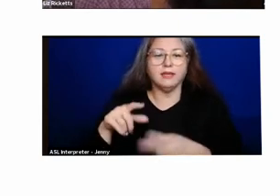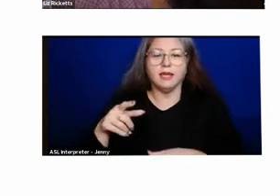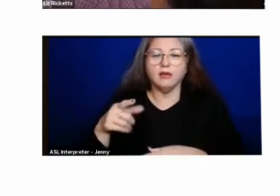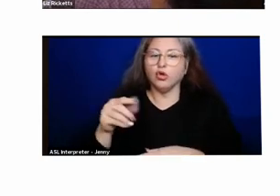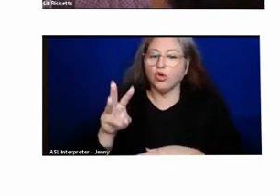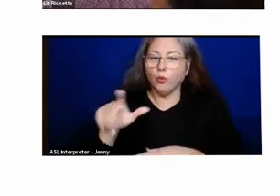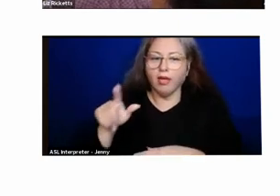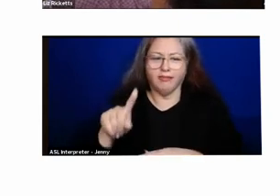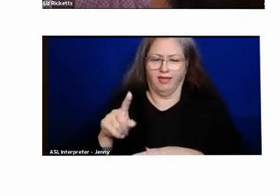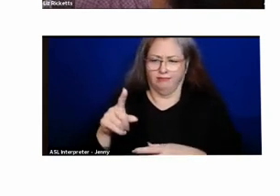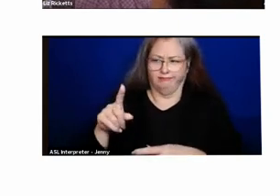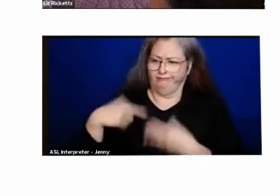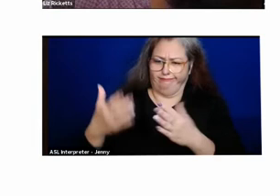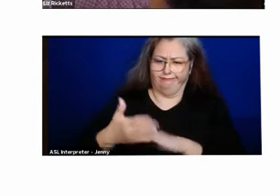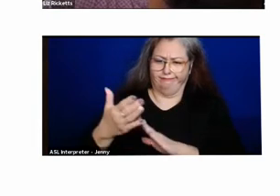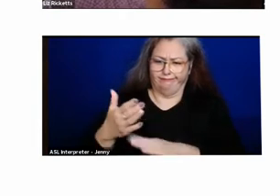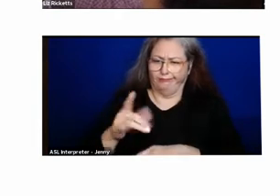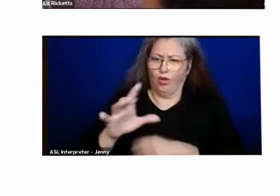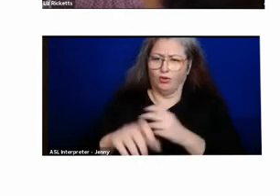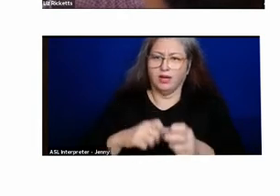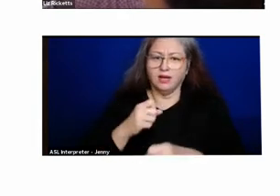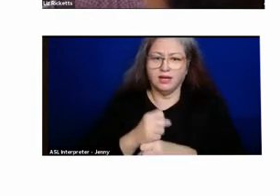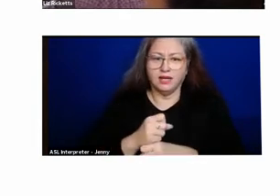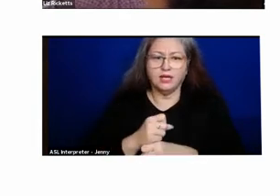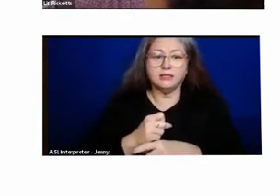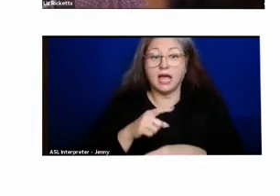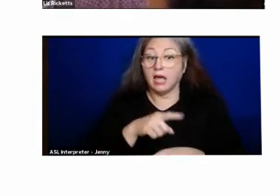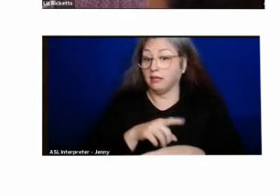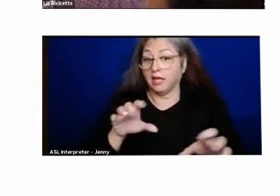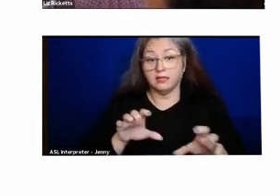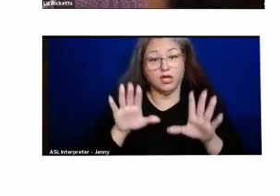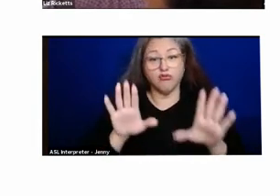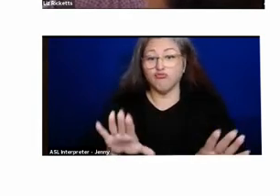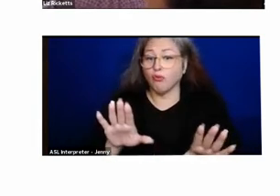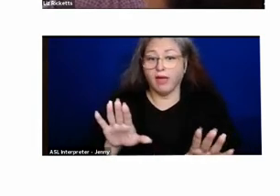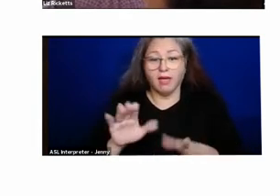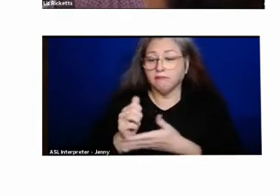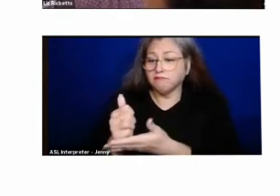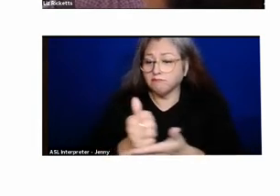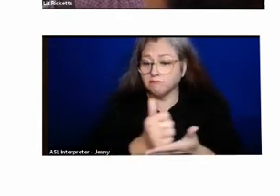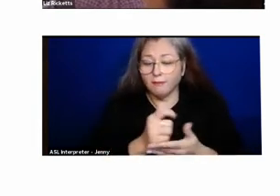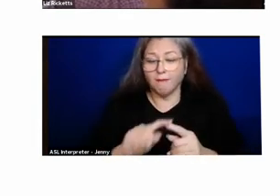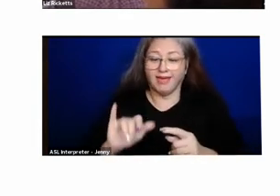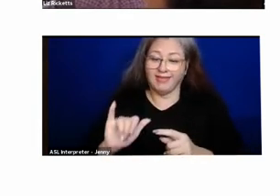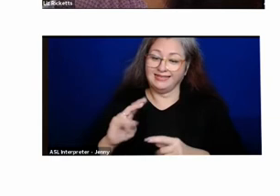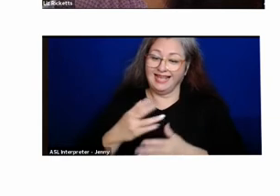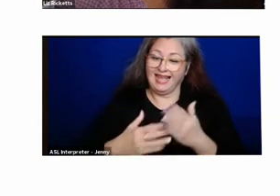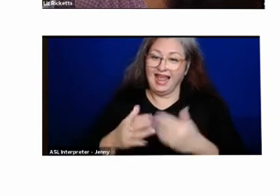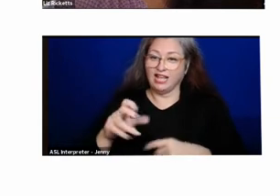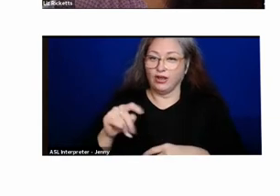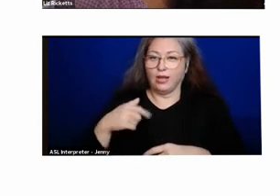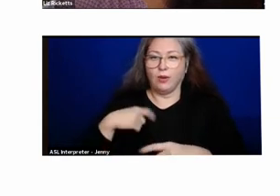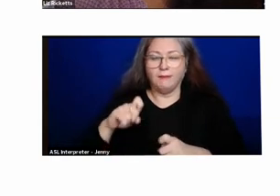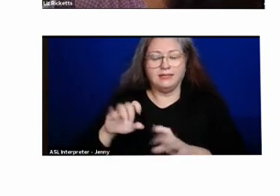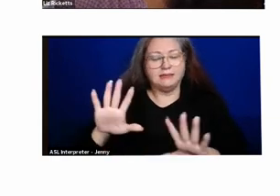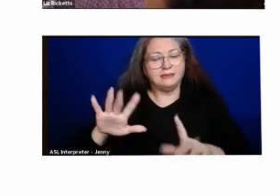personally, I think the charities like Salvation Army and Goodwill do a lot of good work. But the premise of secondhand charity is something that we really need to think